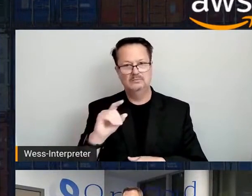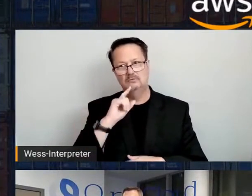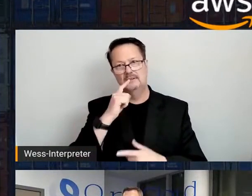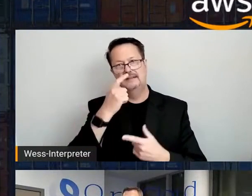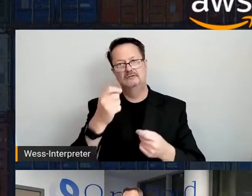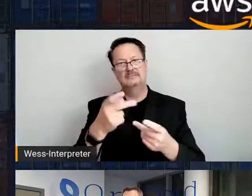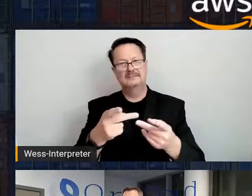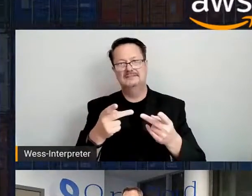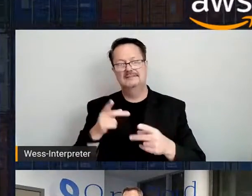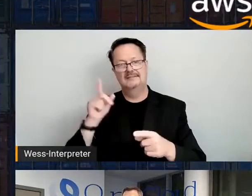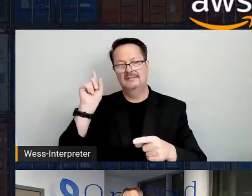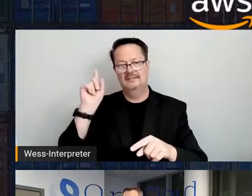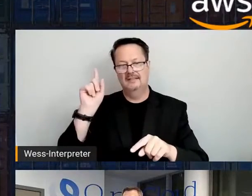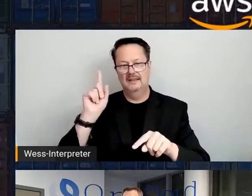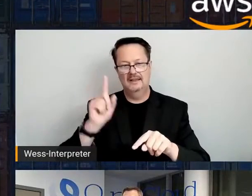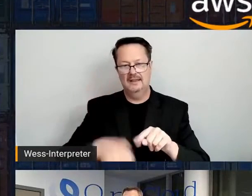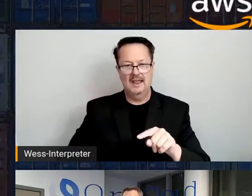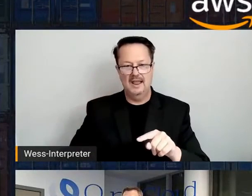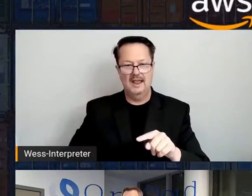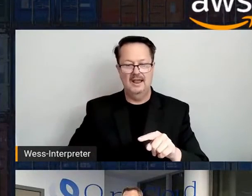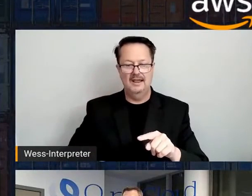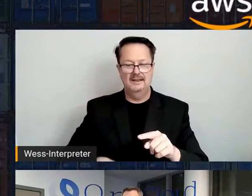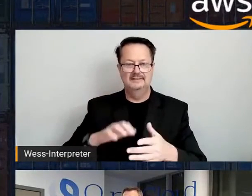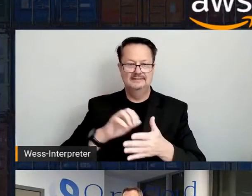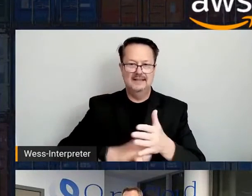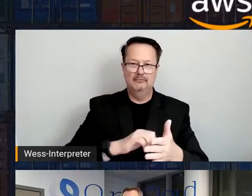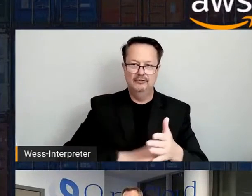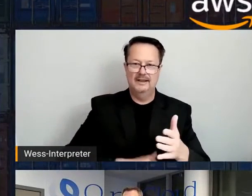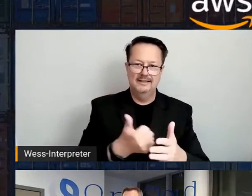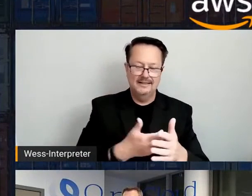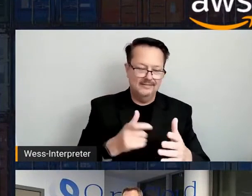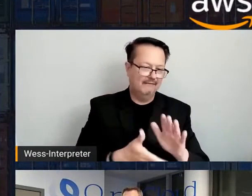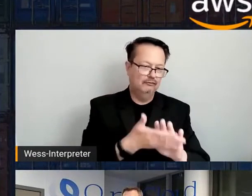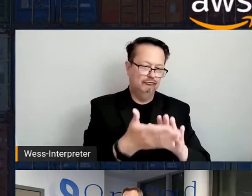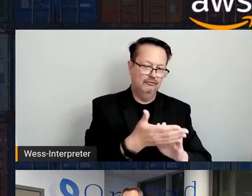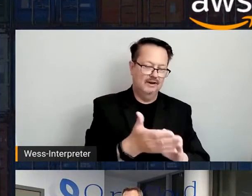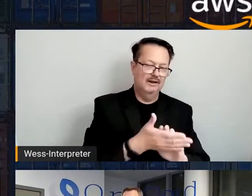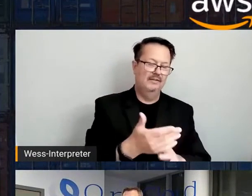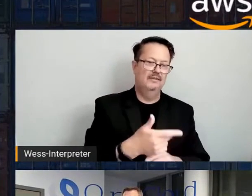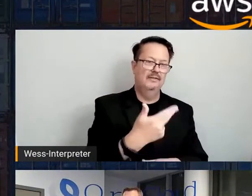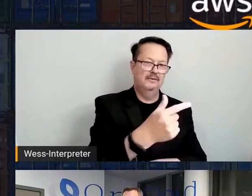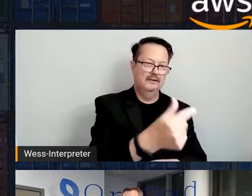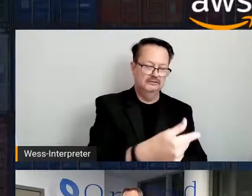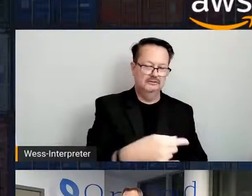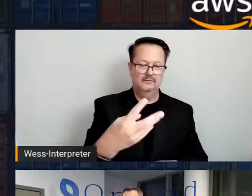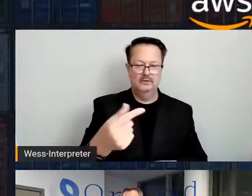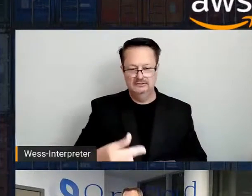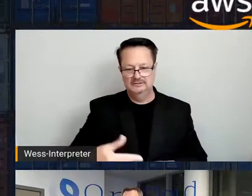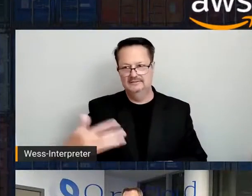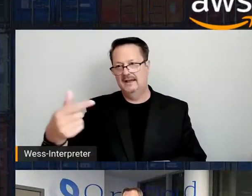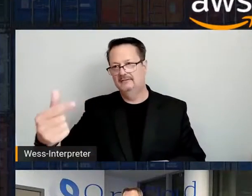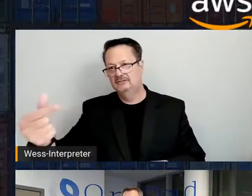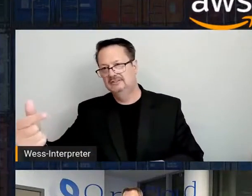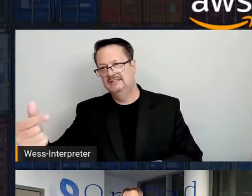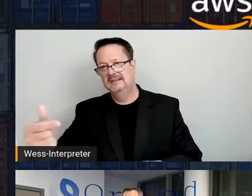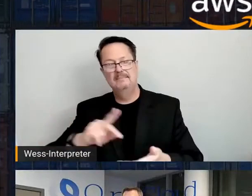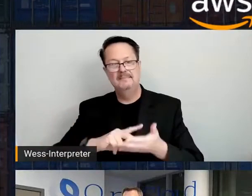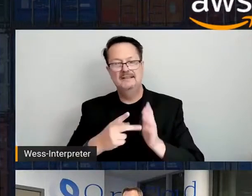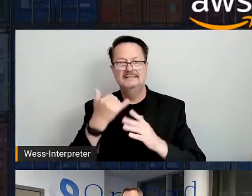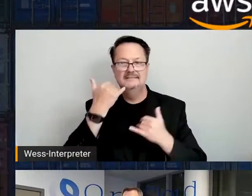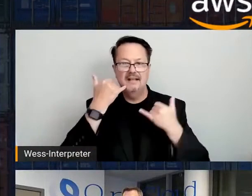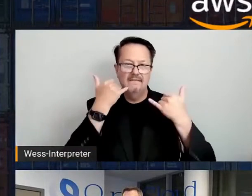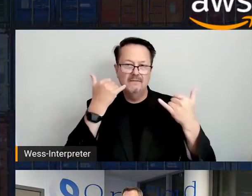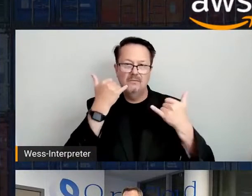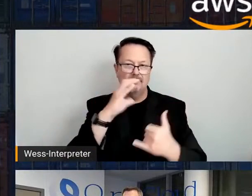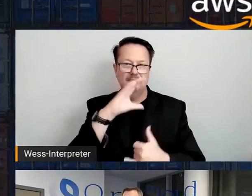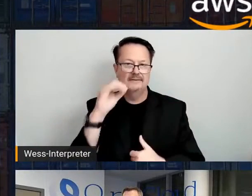cannot deprecate anything, right? They have to run their 3G, their 4G, and now they have 5G, which means they're kind of like always in this position